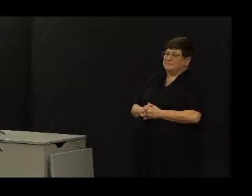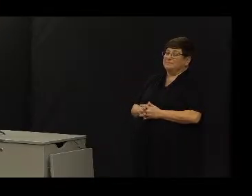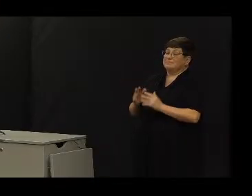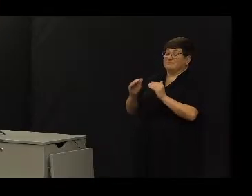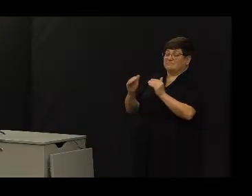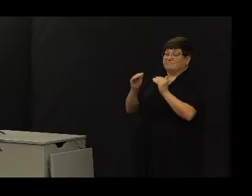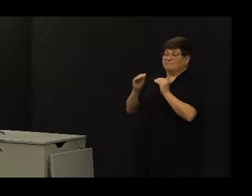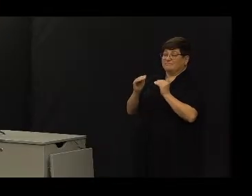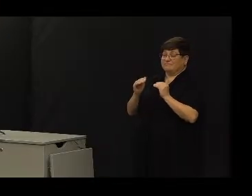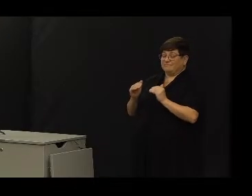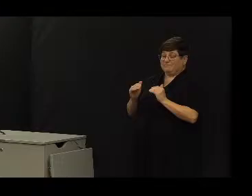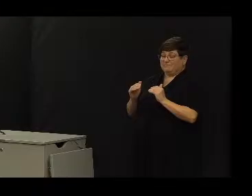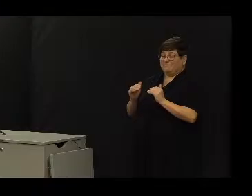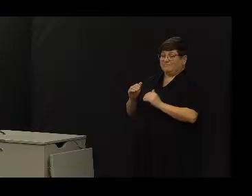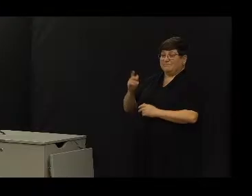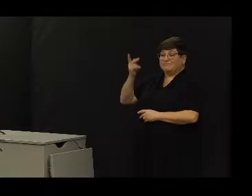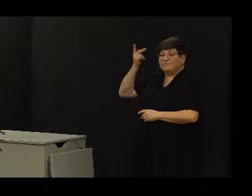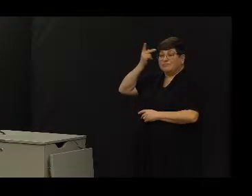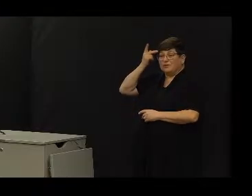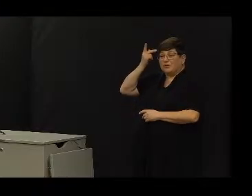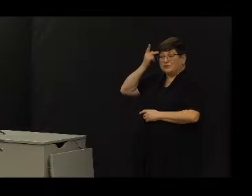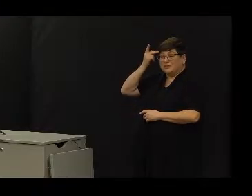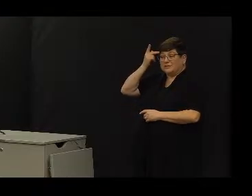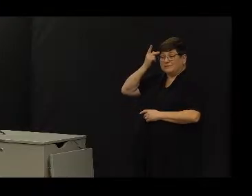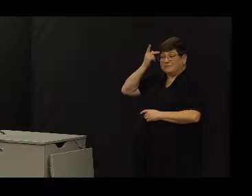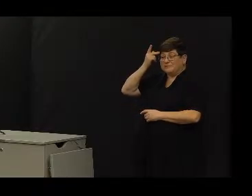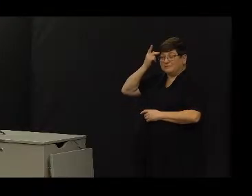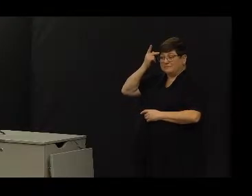Next, we have Archie Harris